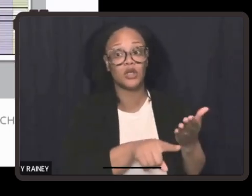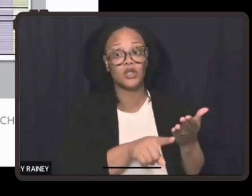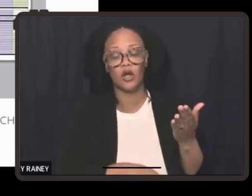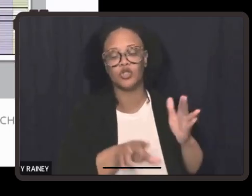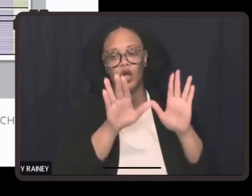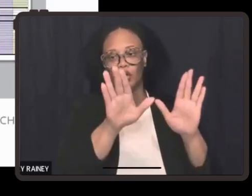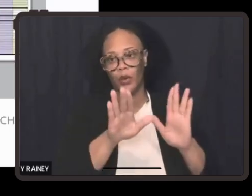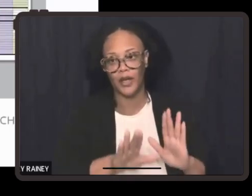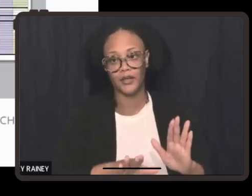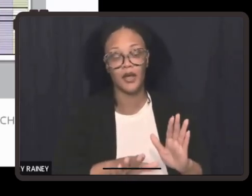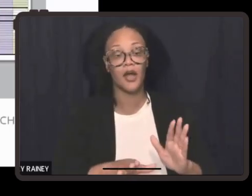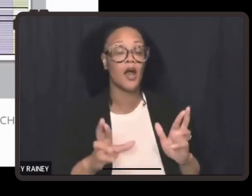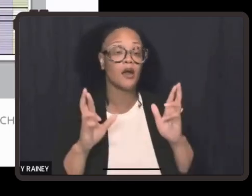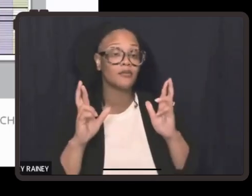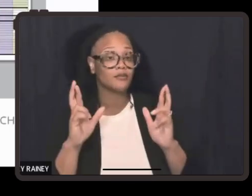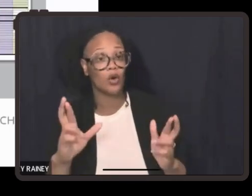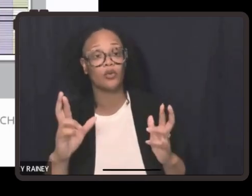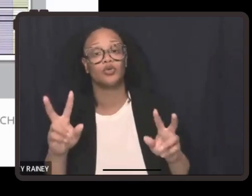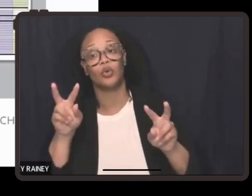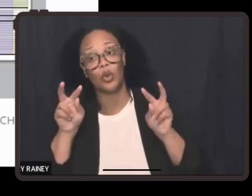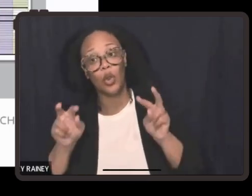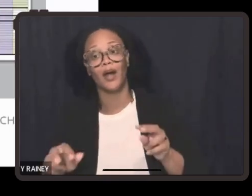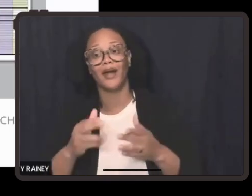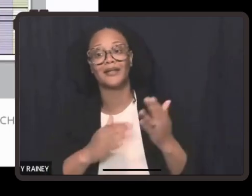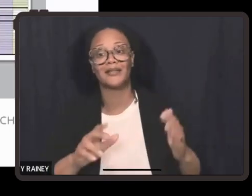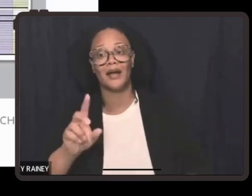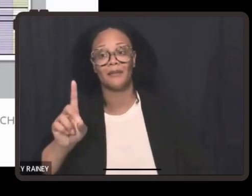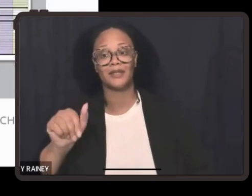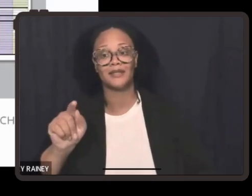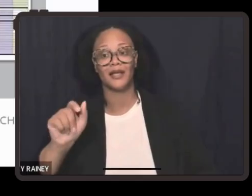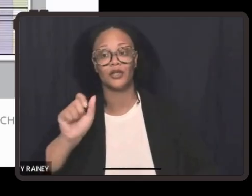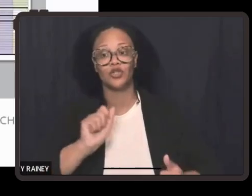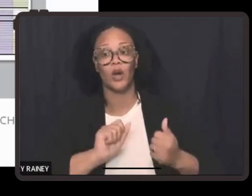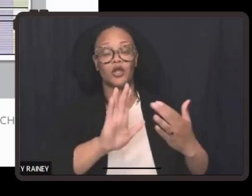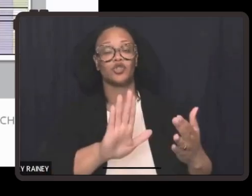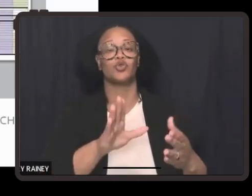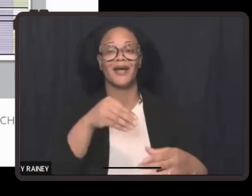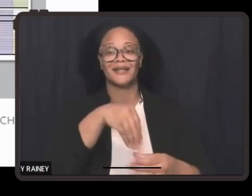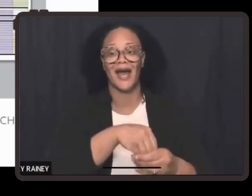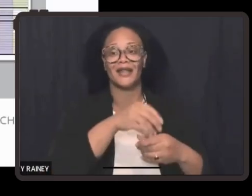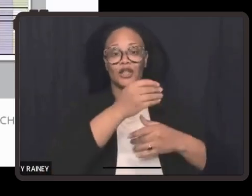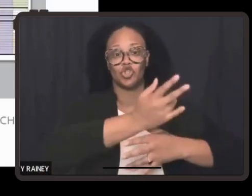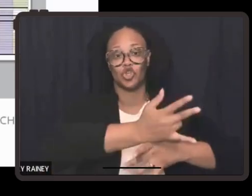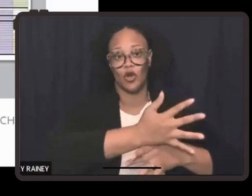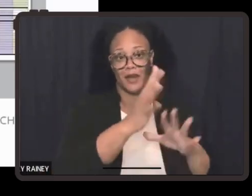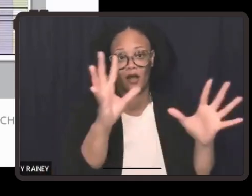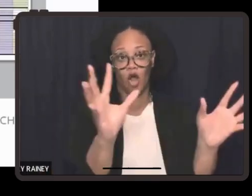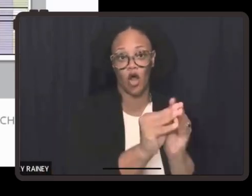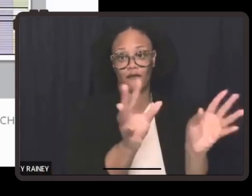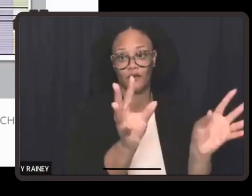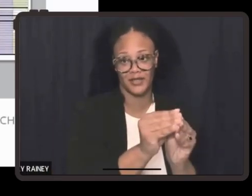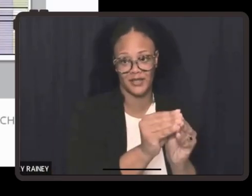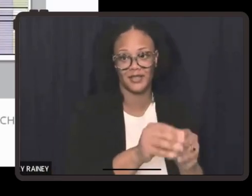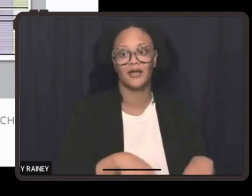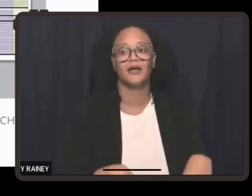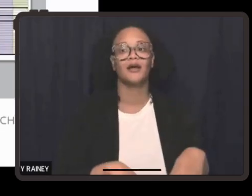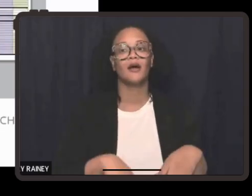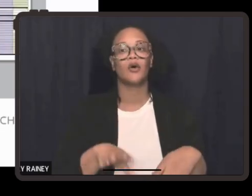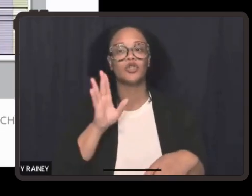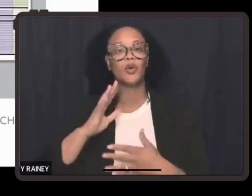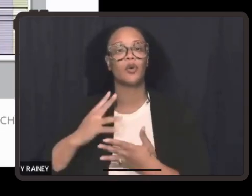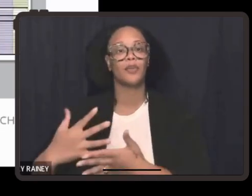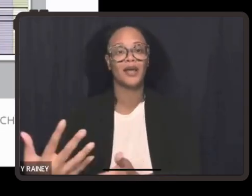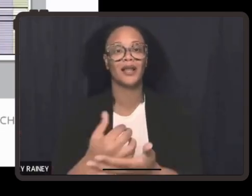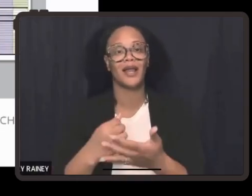to at least address at the German conference. But you know, we will be collecting data over the